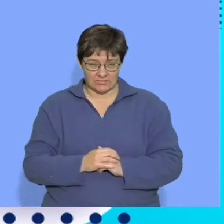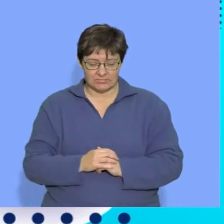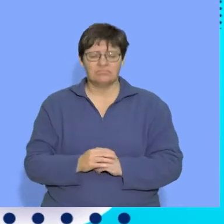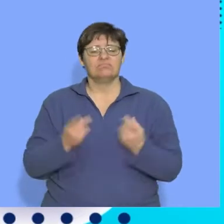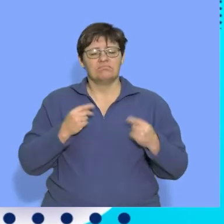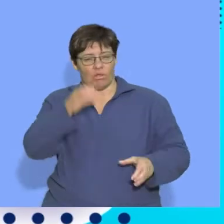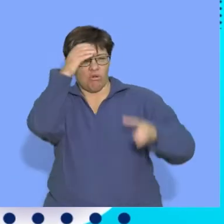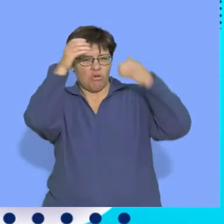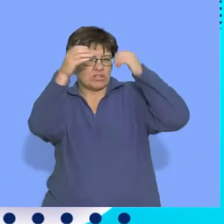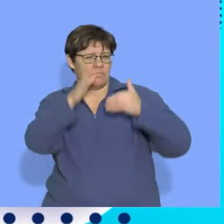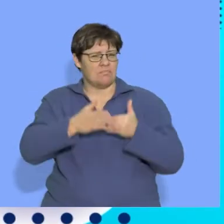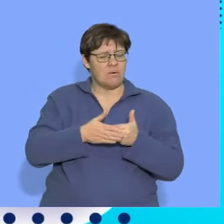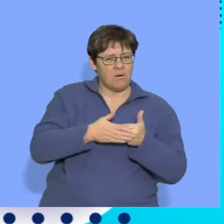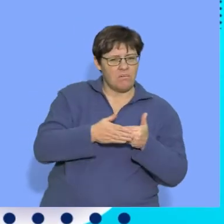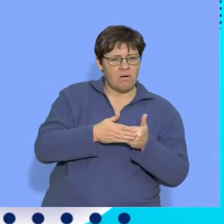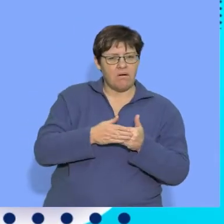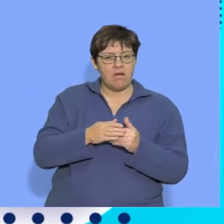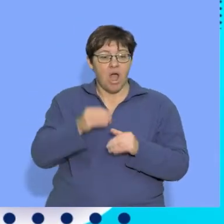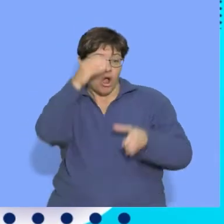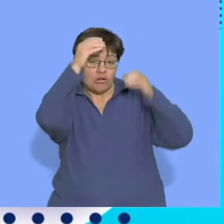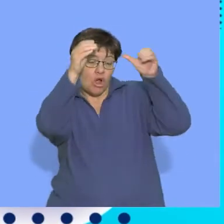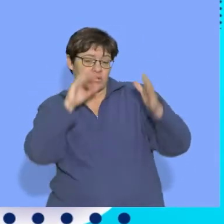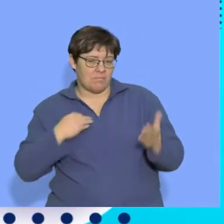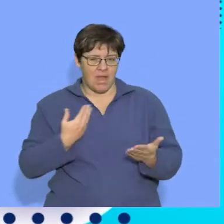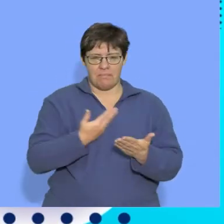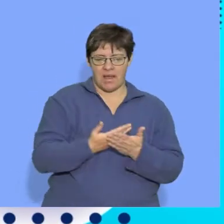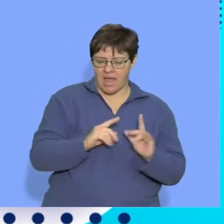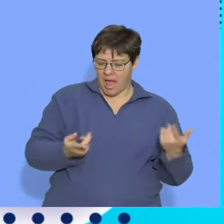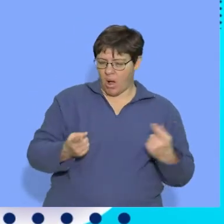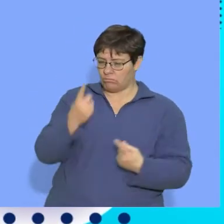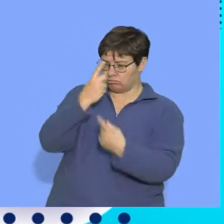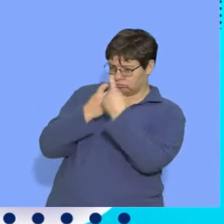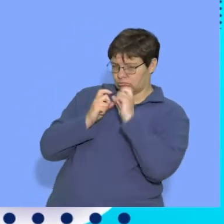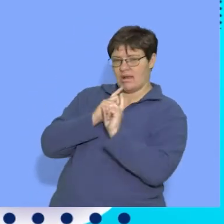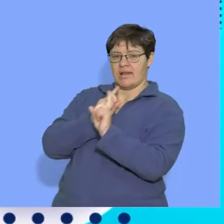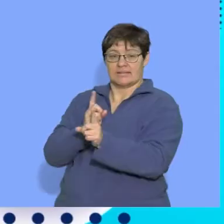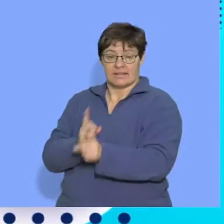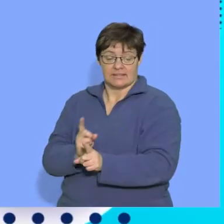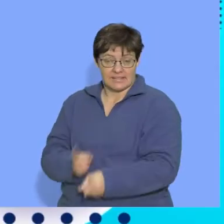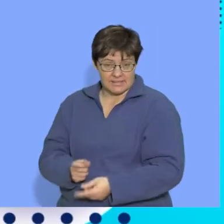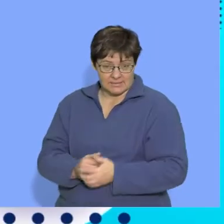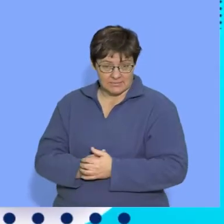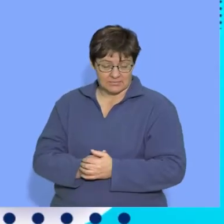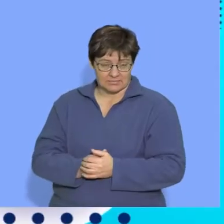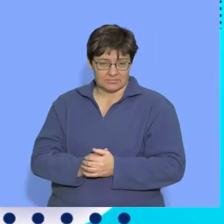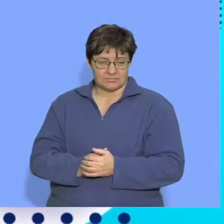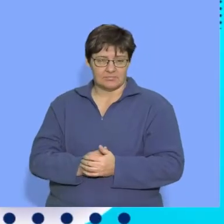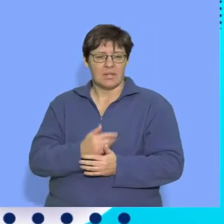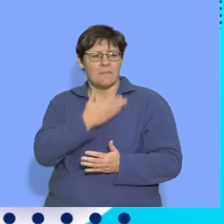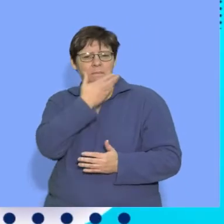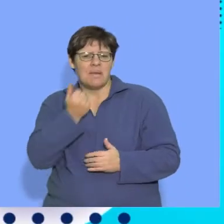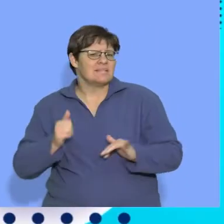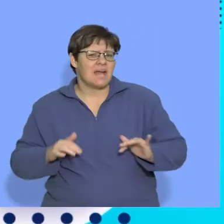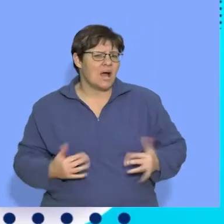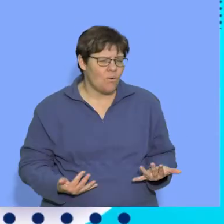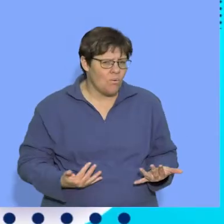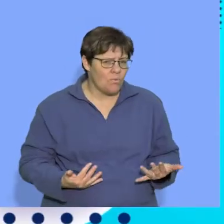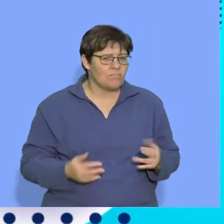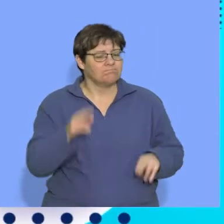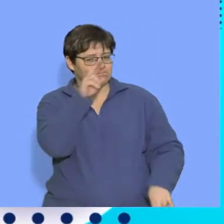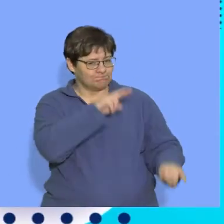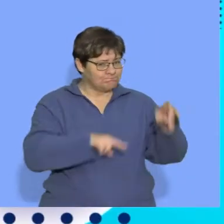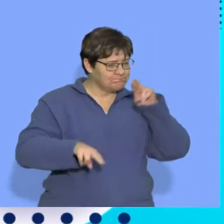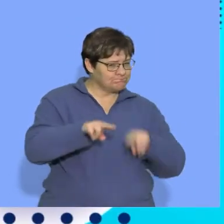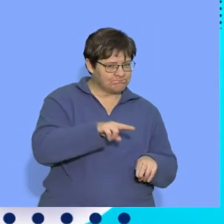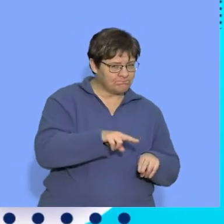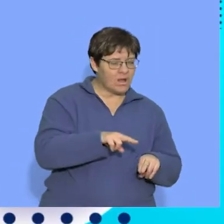more concepts and try and apply those concepts in the context of different questions. As I mentioned, the best way to do that in a revision lesson